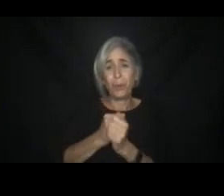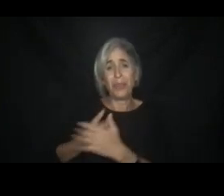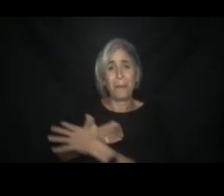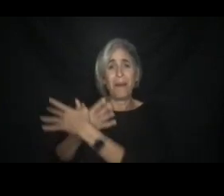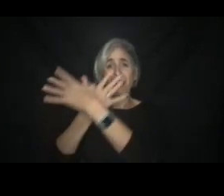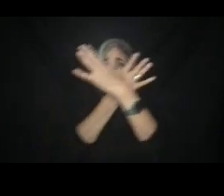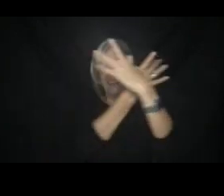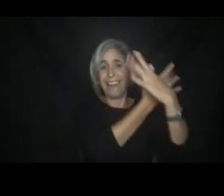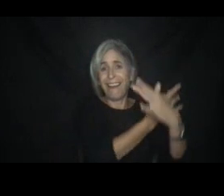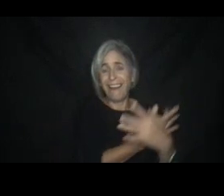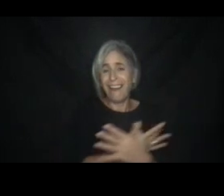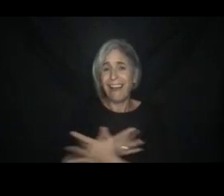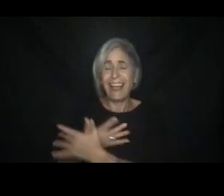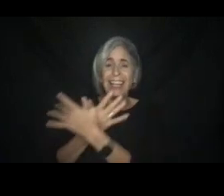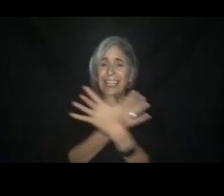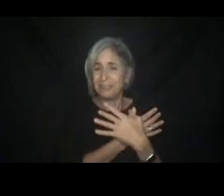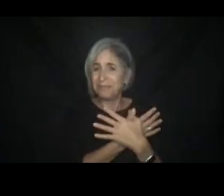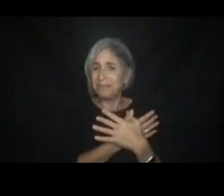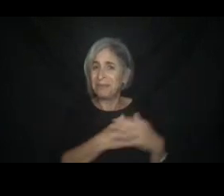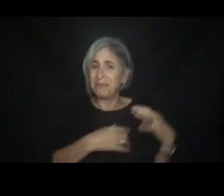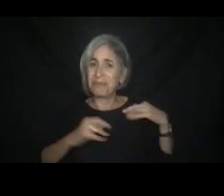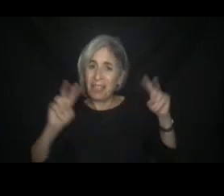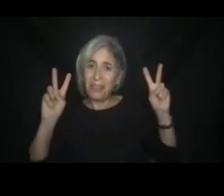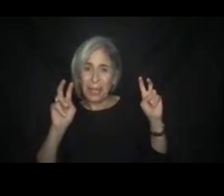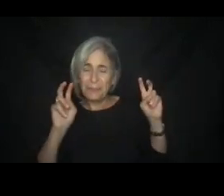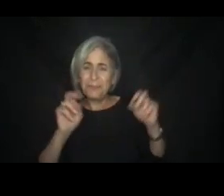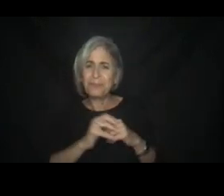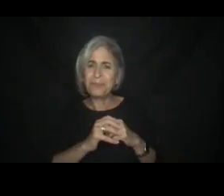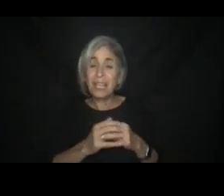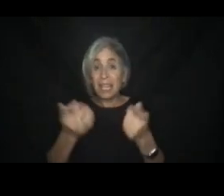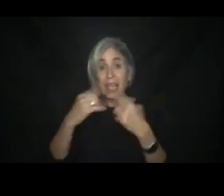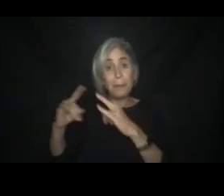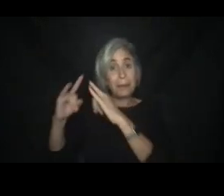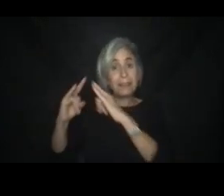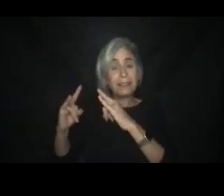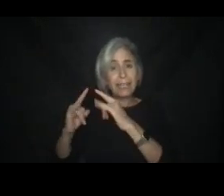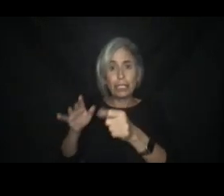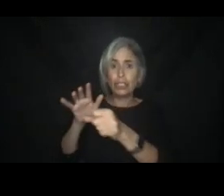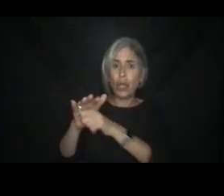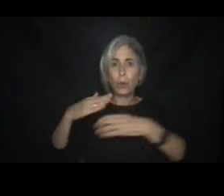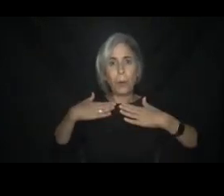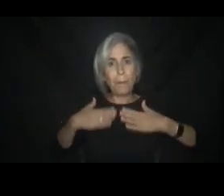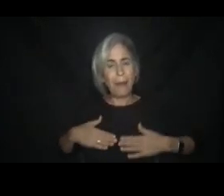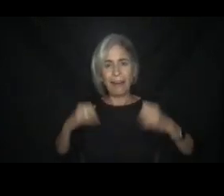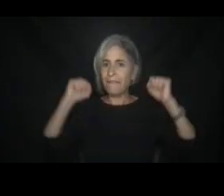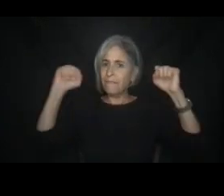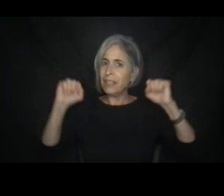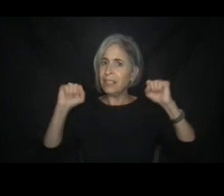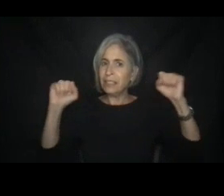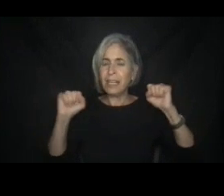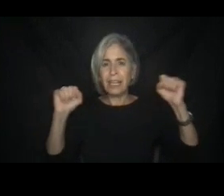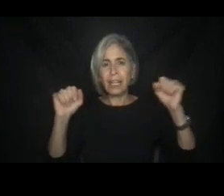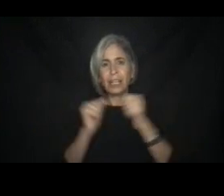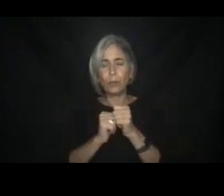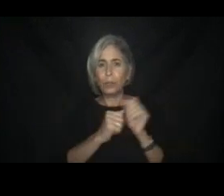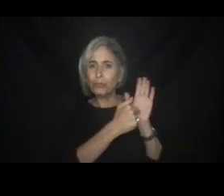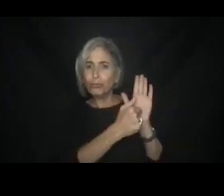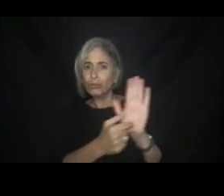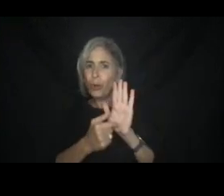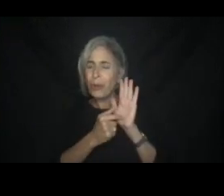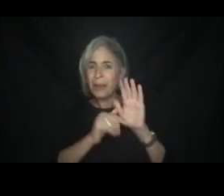and commemorative ad book. A stop at the tent of Total Body and Fitness with Rosa exercise demonstration